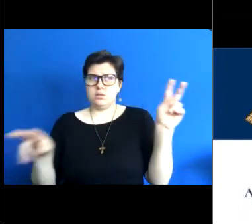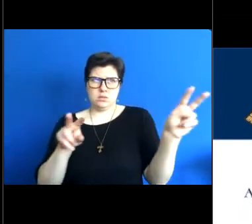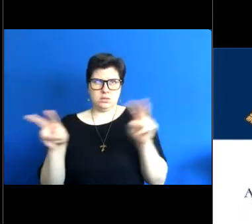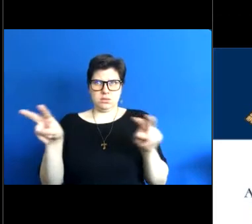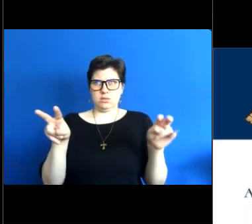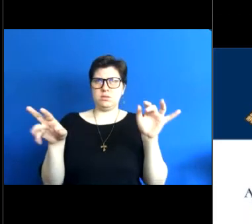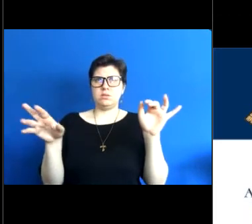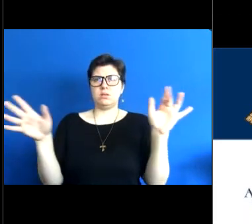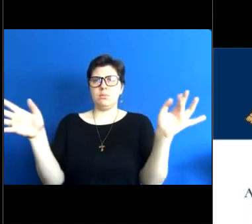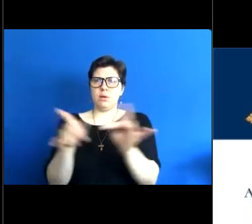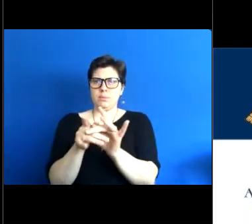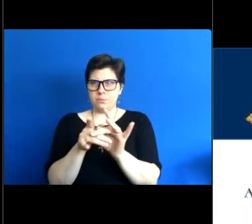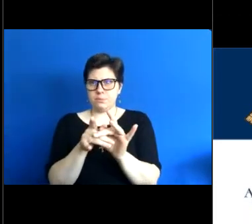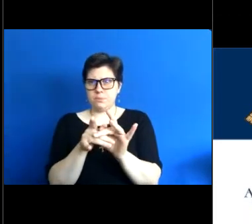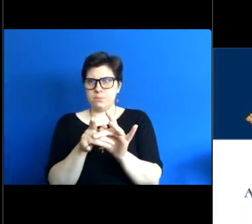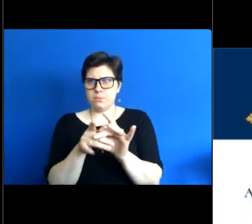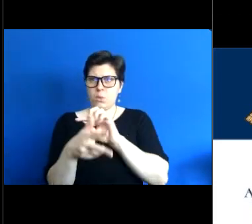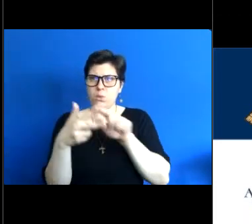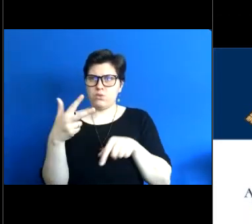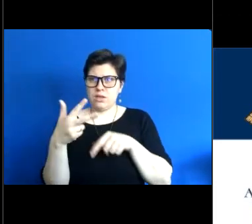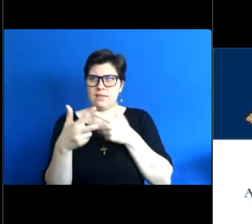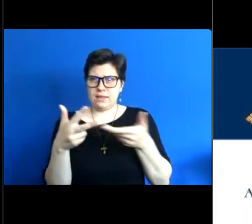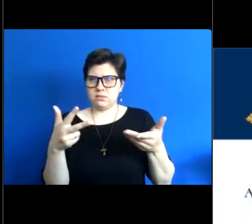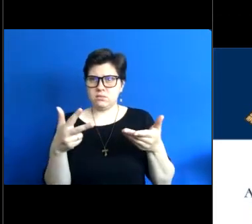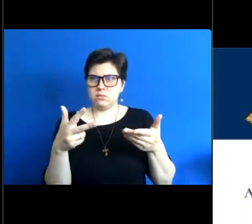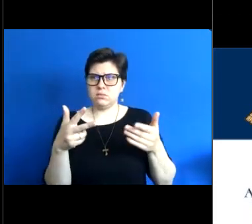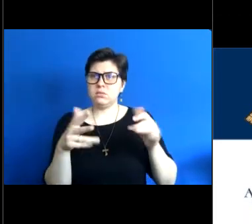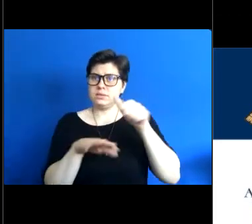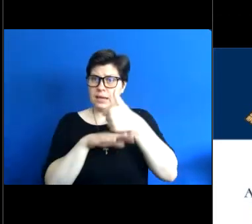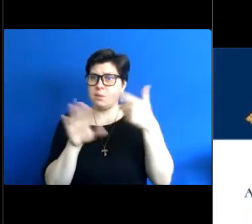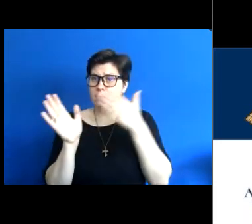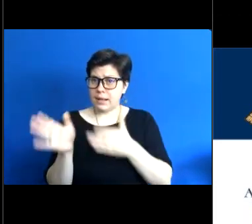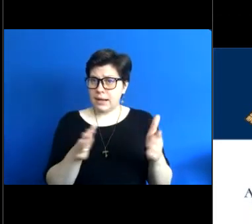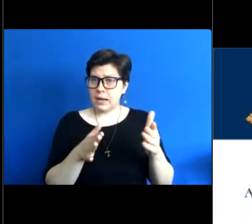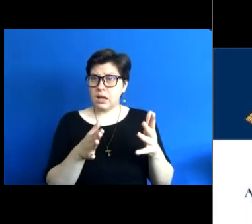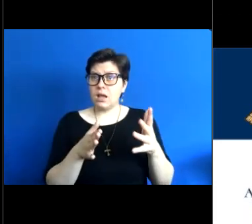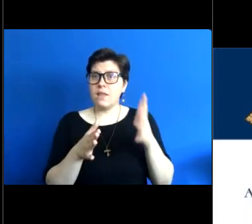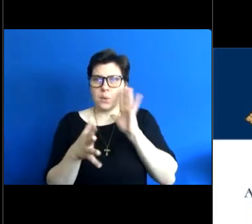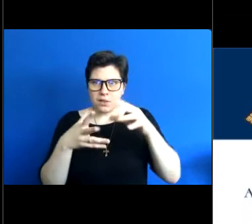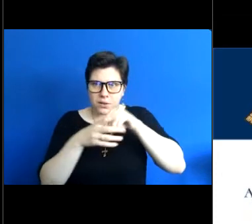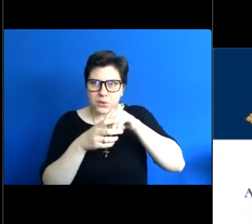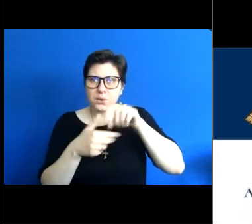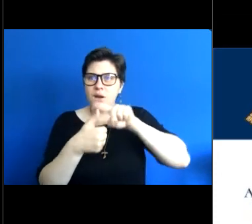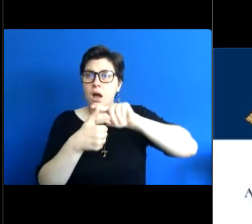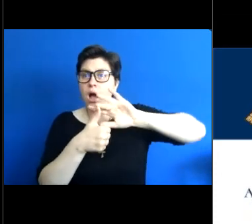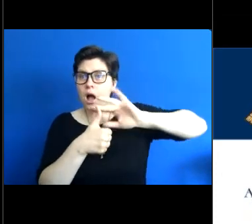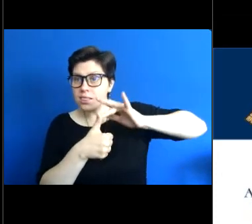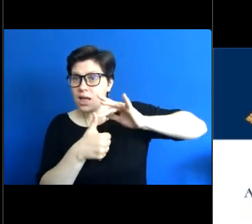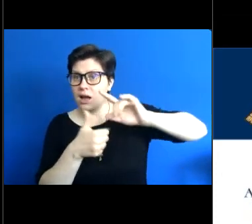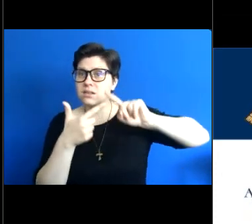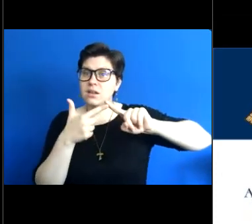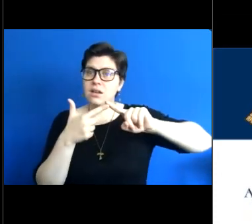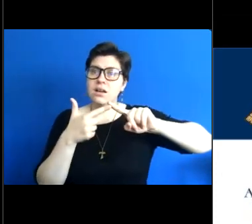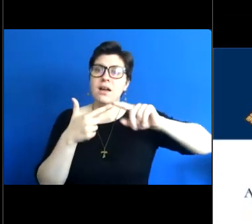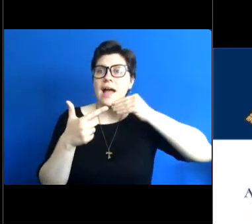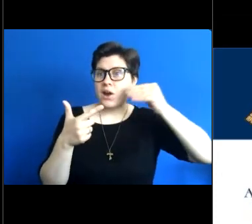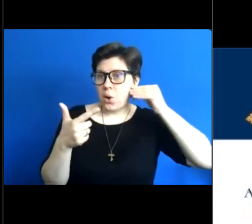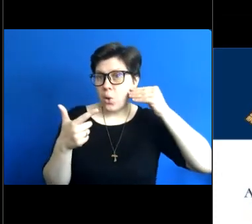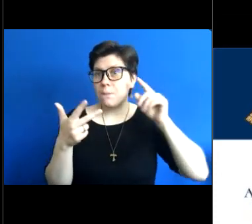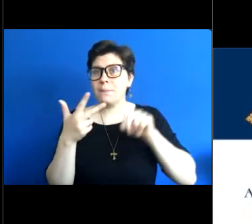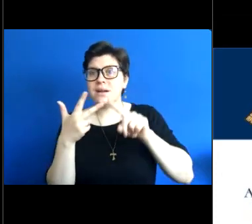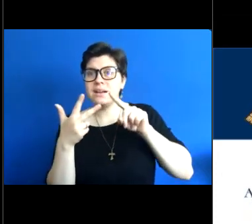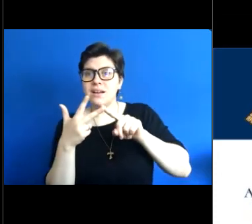pieces together? Is there a way where we can create a plan that incorporates online faith formation, at-home faith